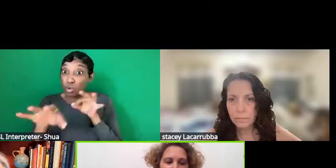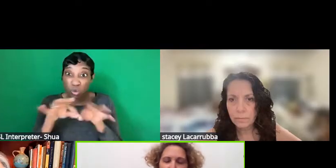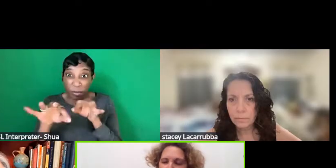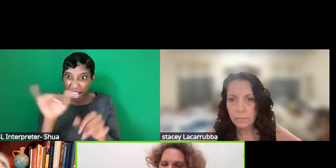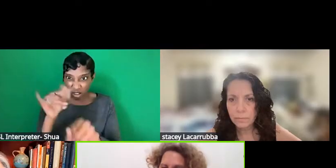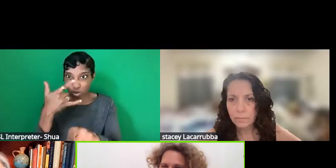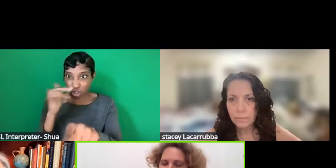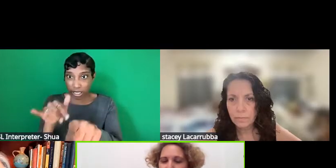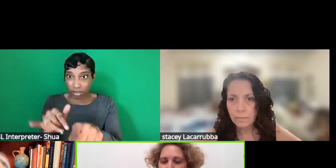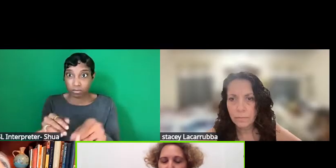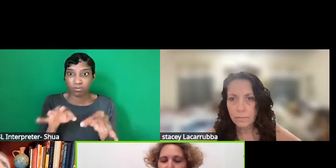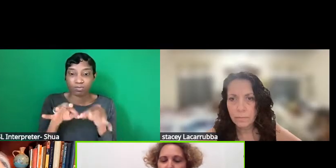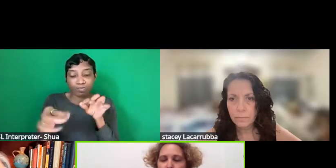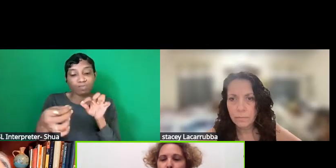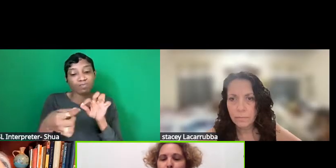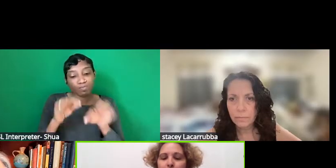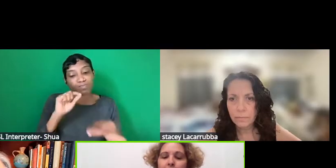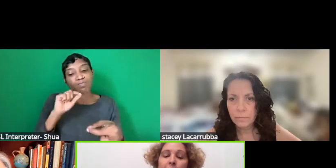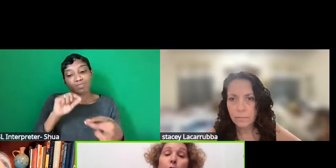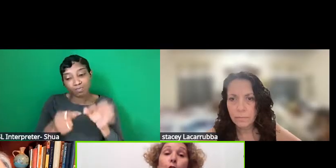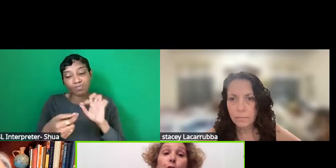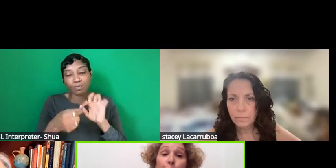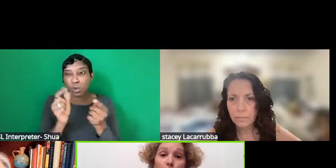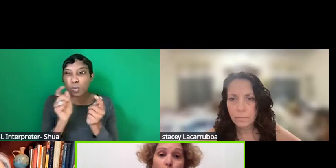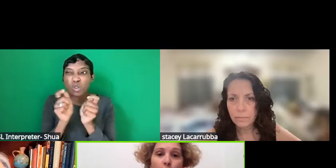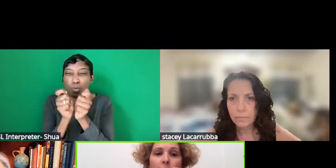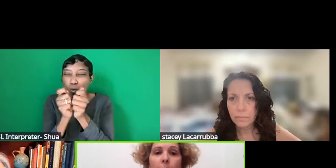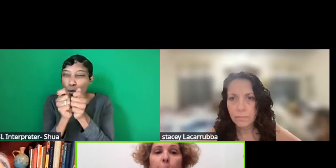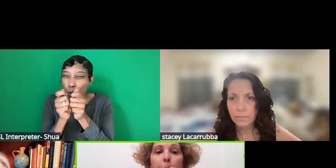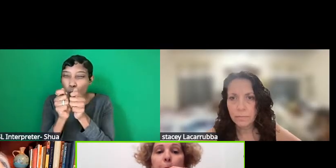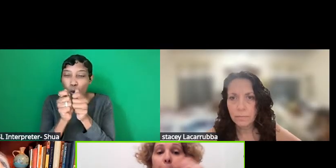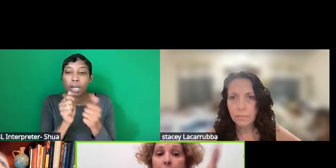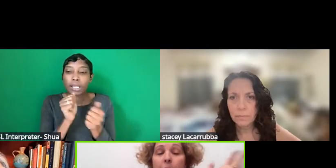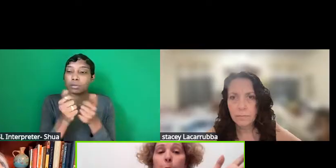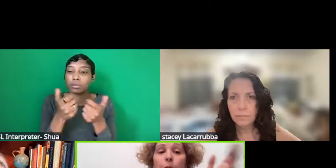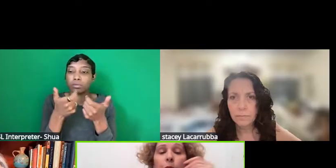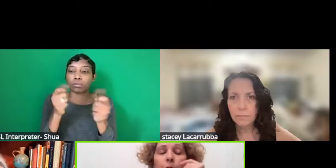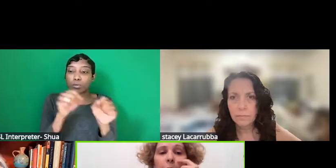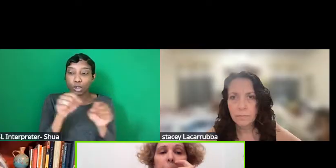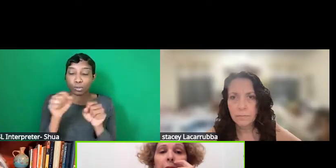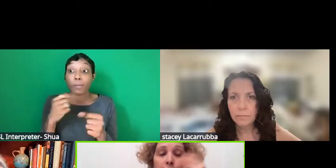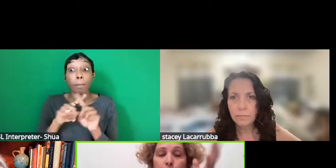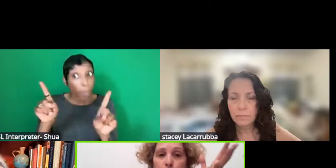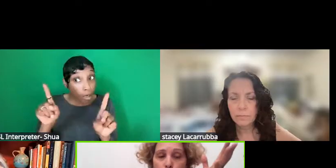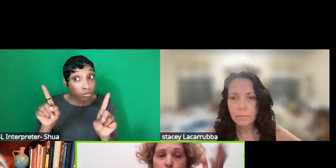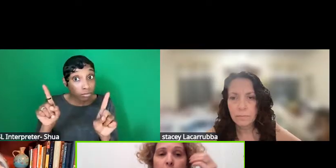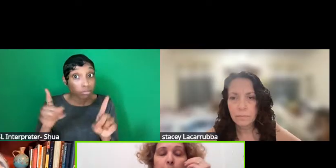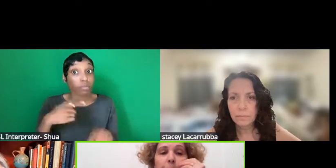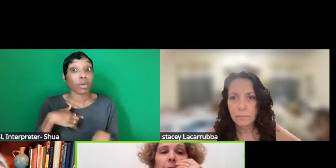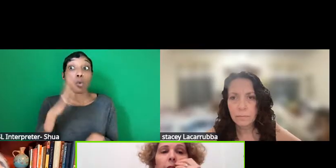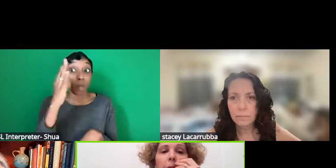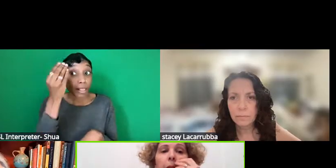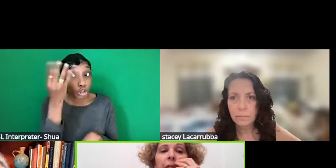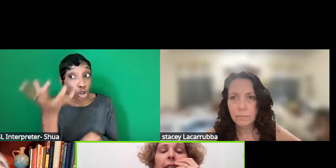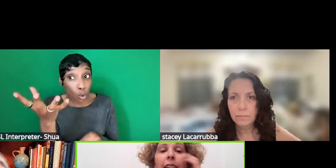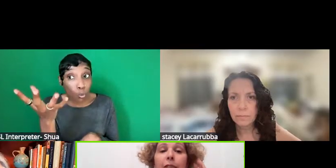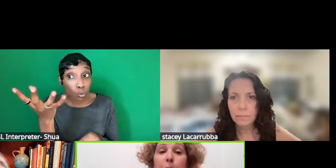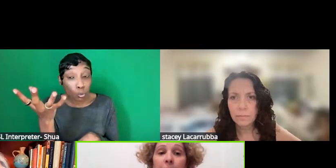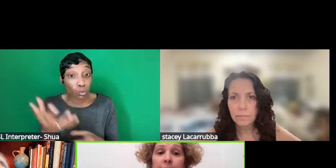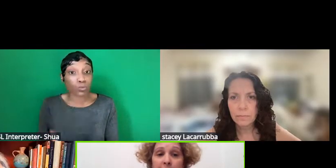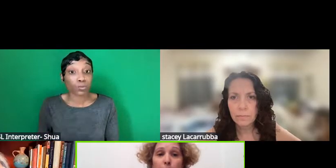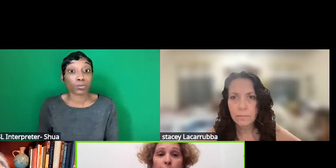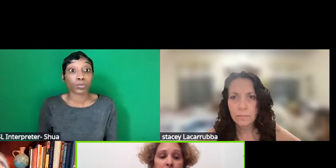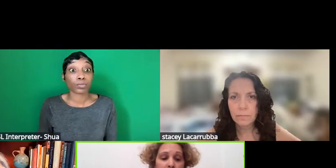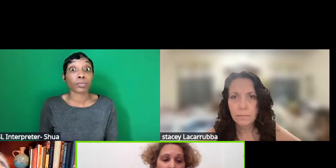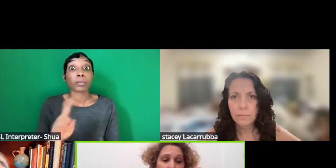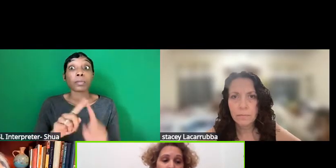it's, like I said, as small pieces as possible. So, but I will let you know that